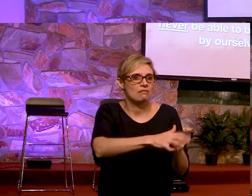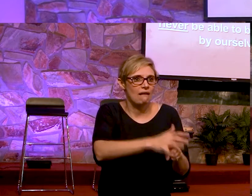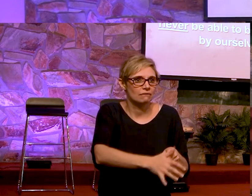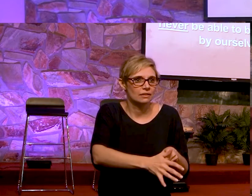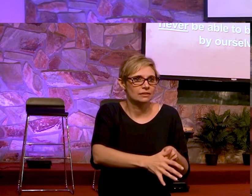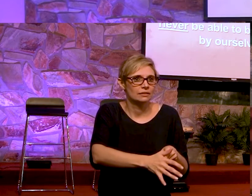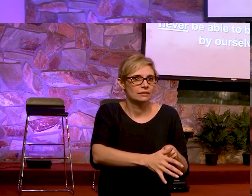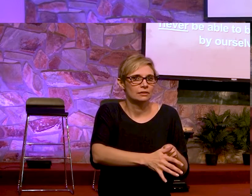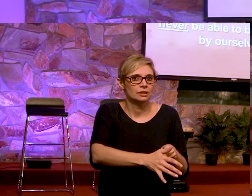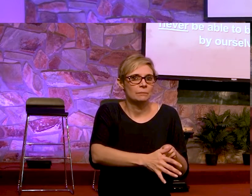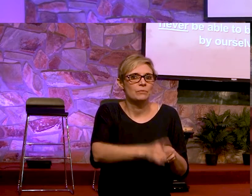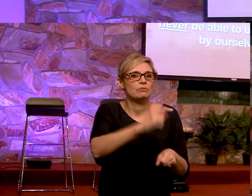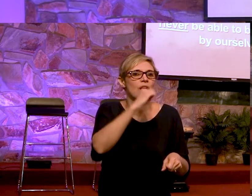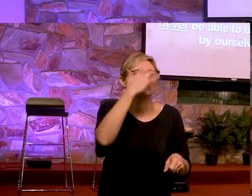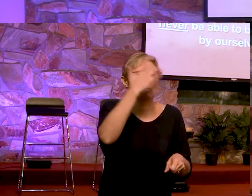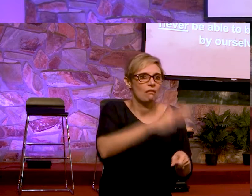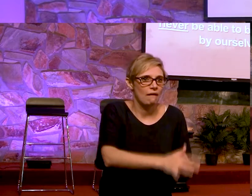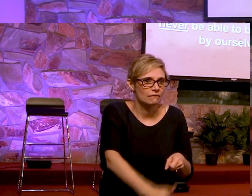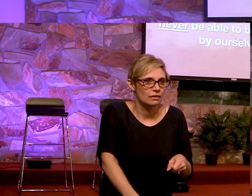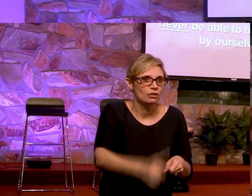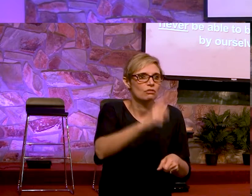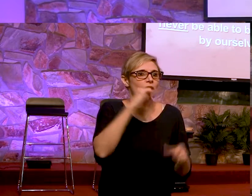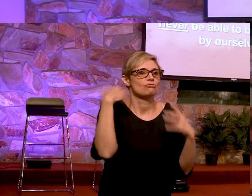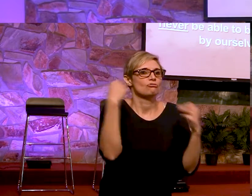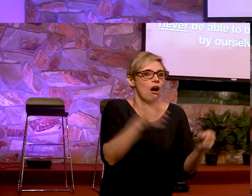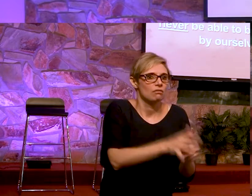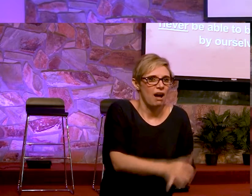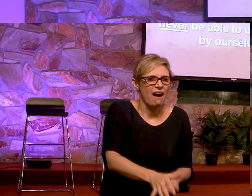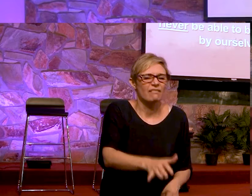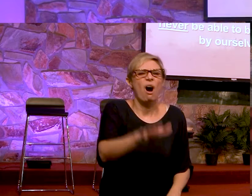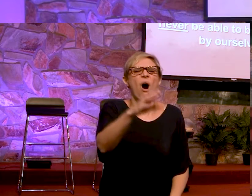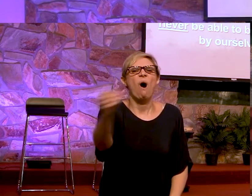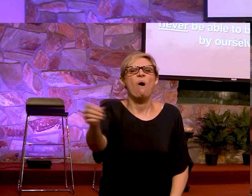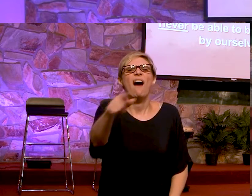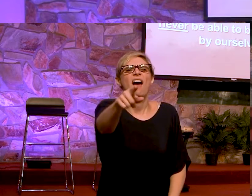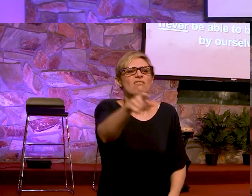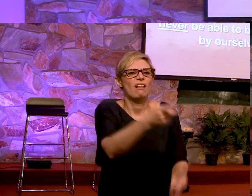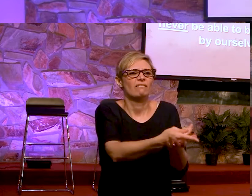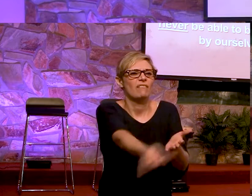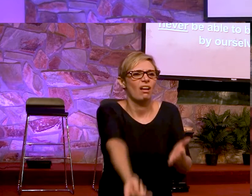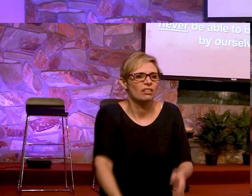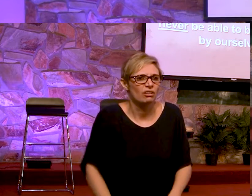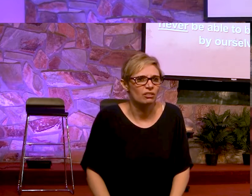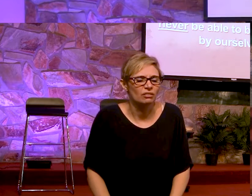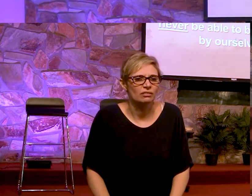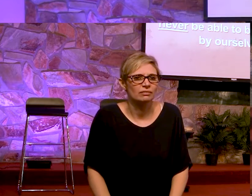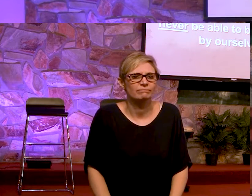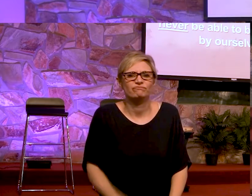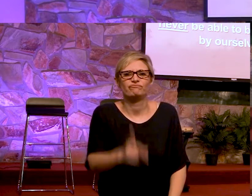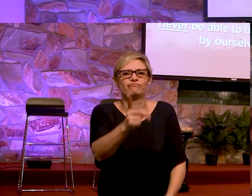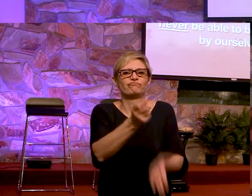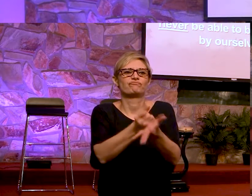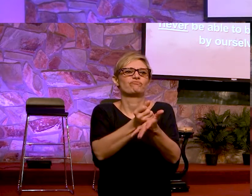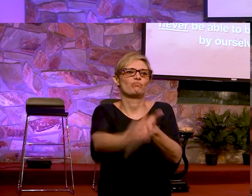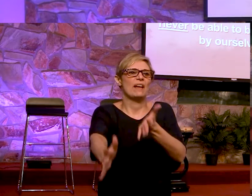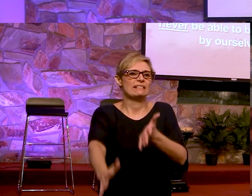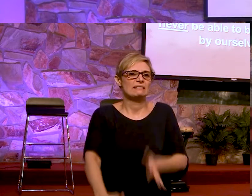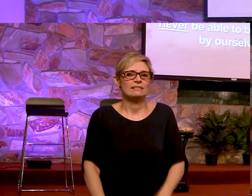You know what? Not only are you inadequate, you're a failure. You're a waste.